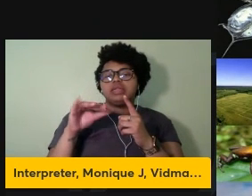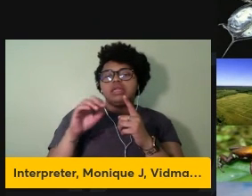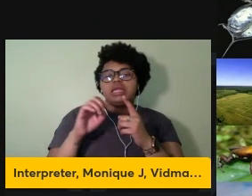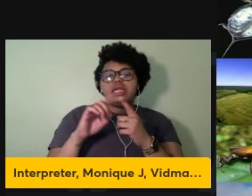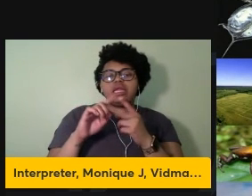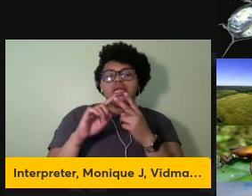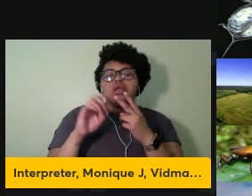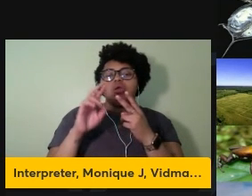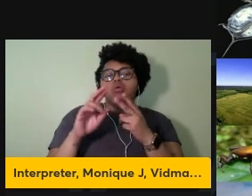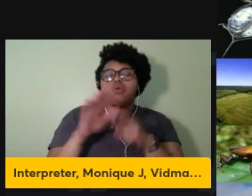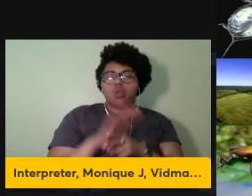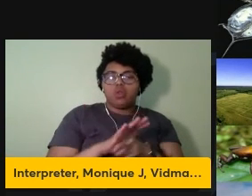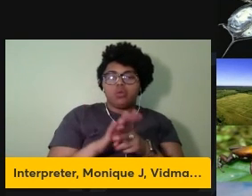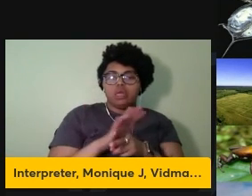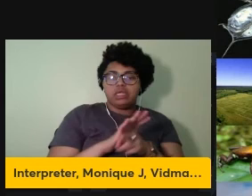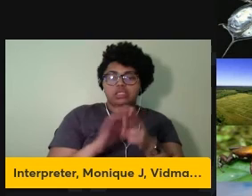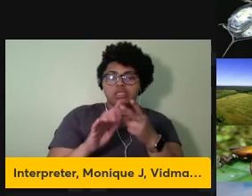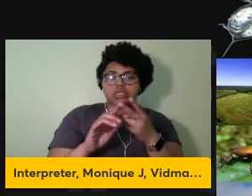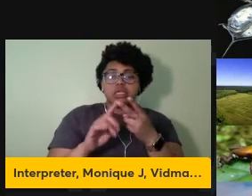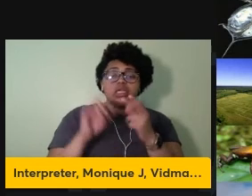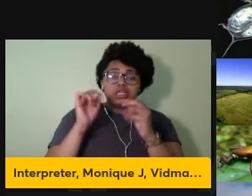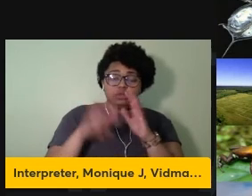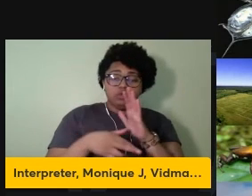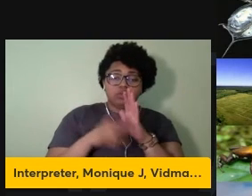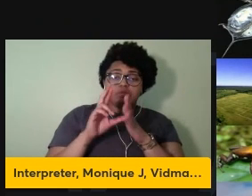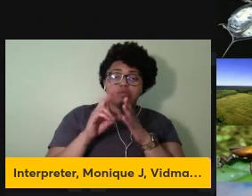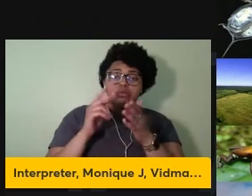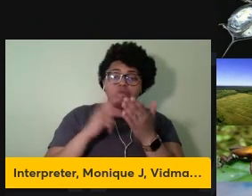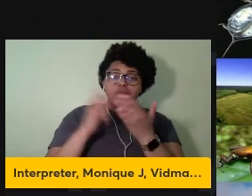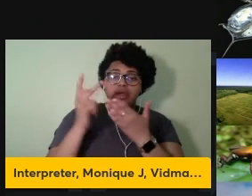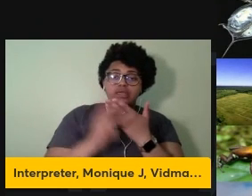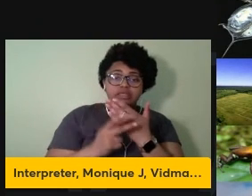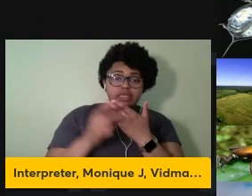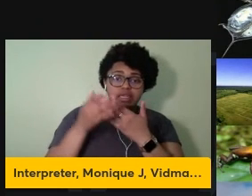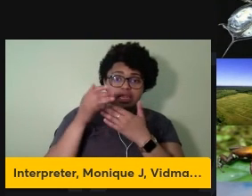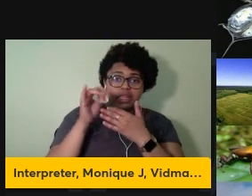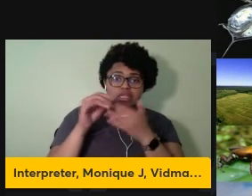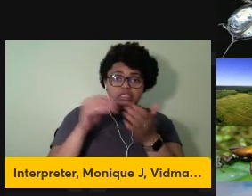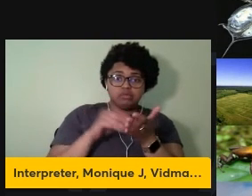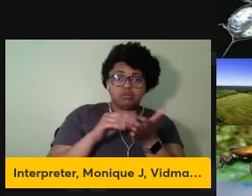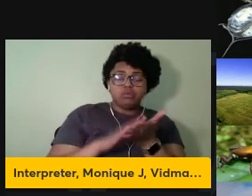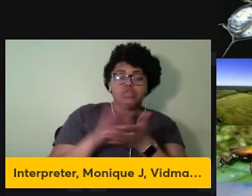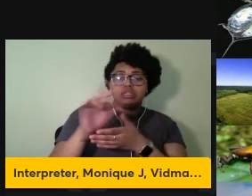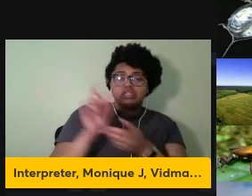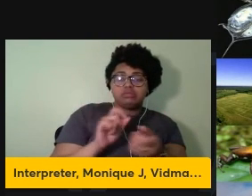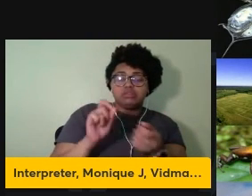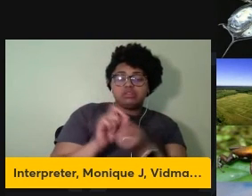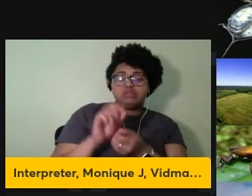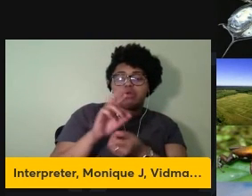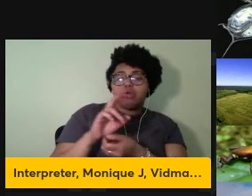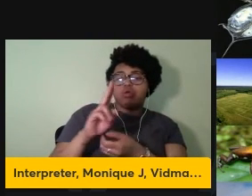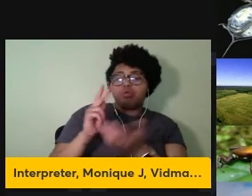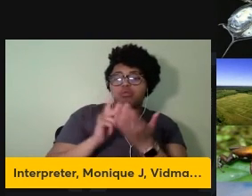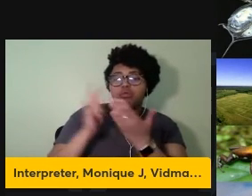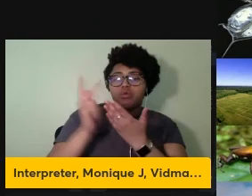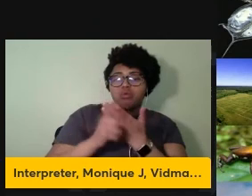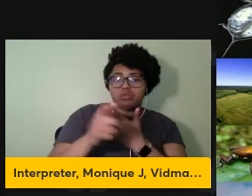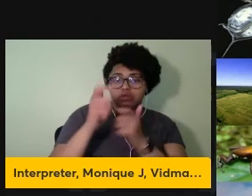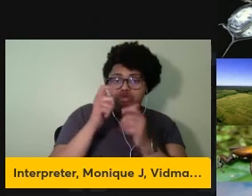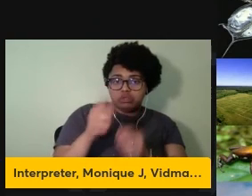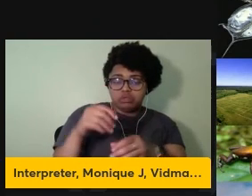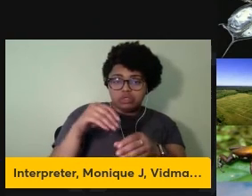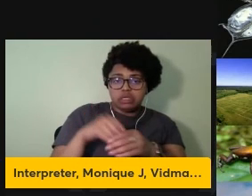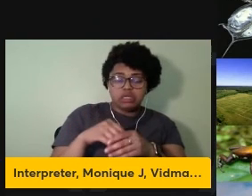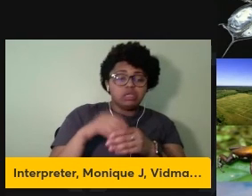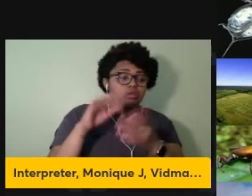You can review the projects posted in that specific RU program that you're interested in. You apply online. There is no fee